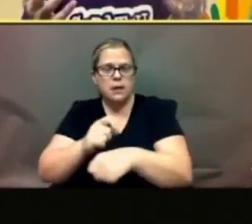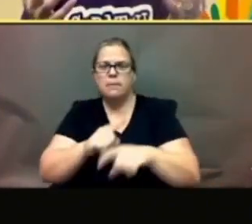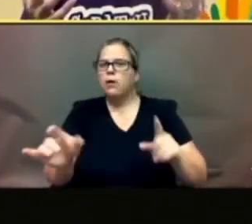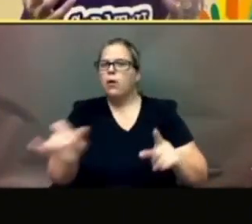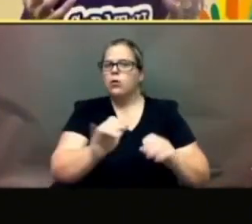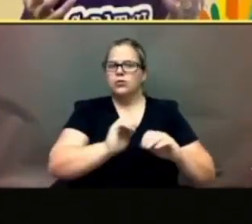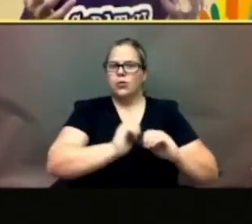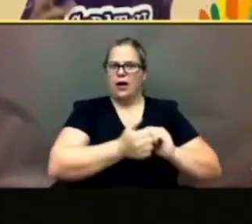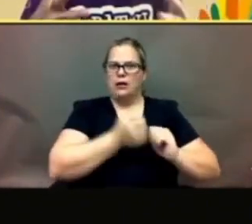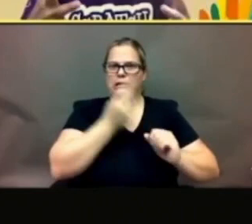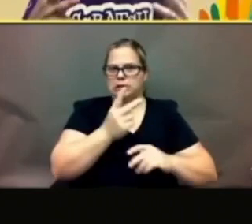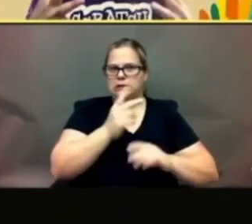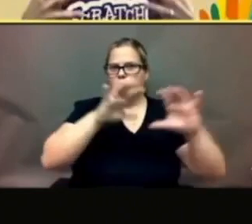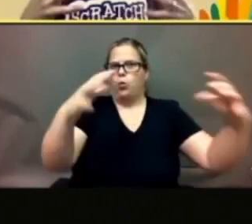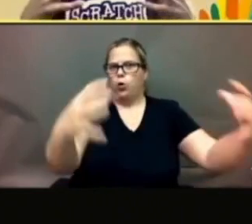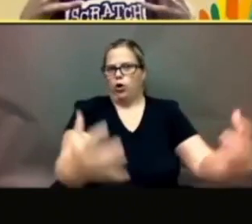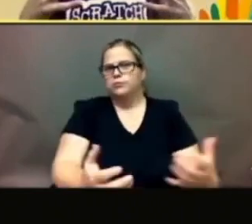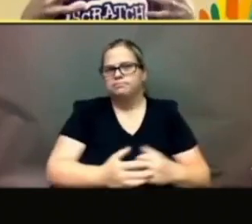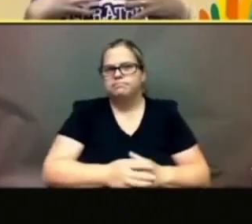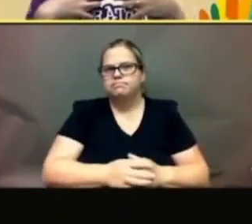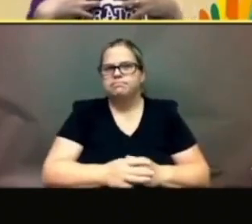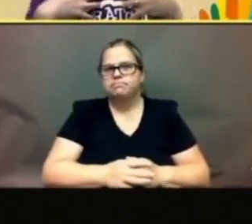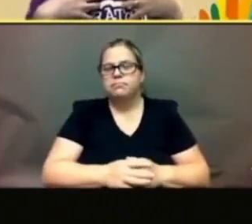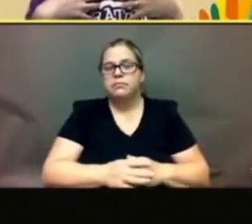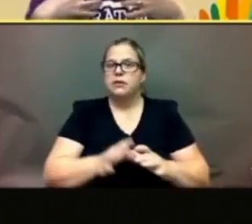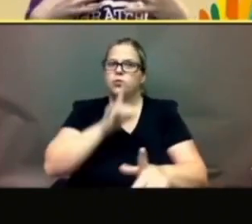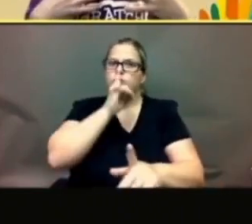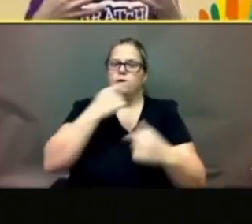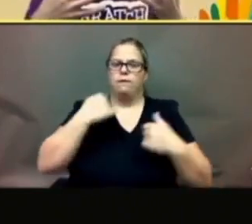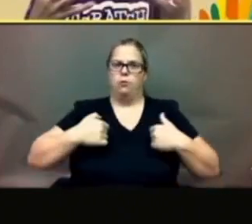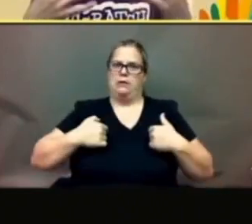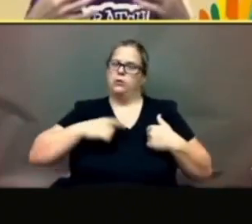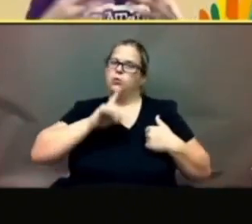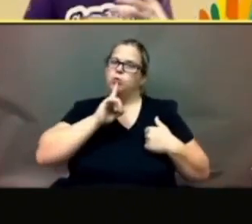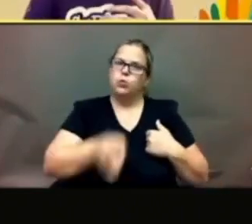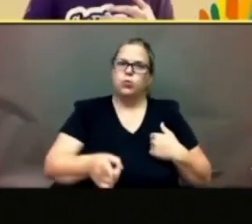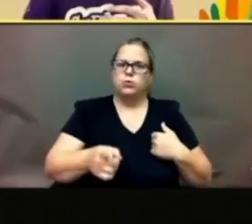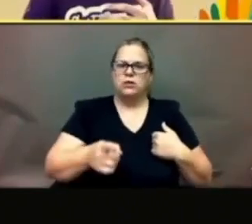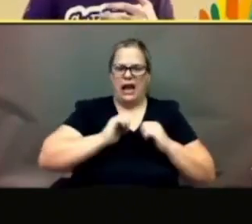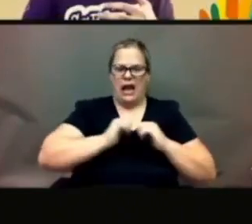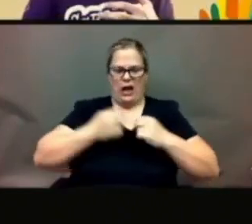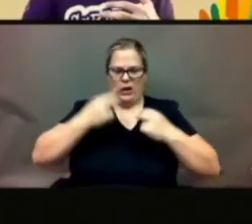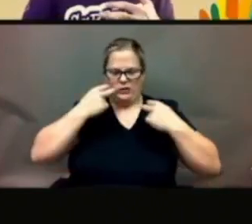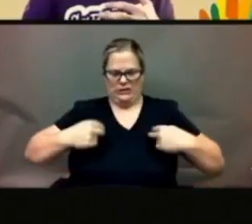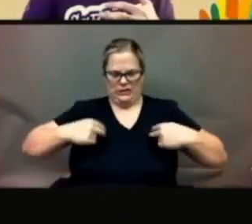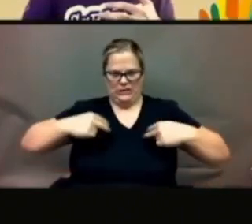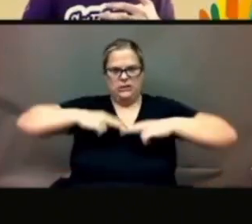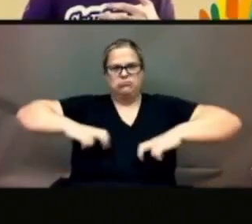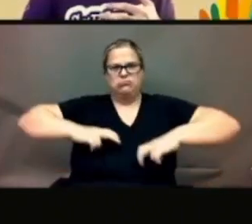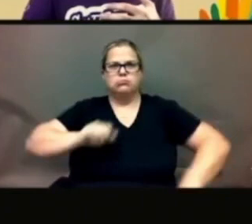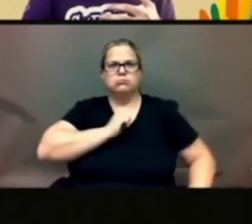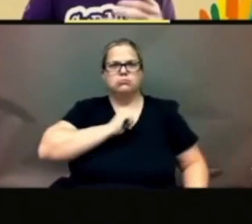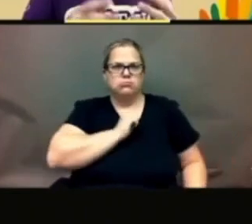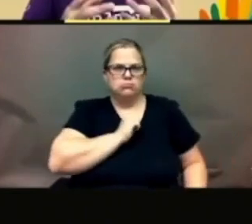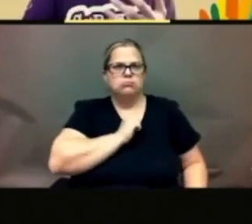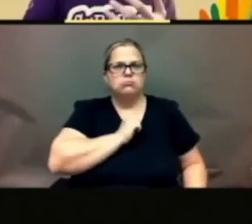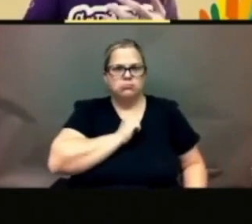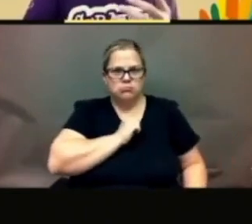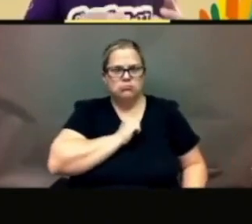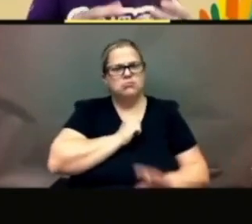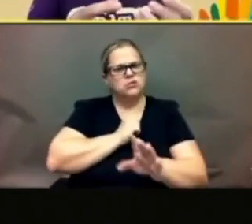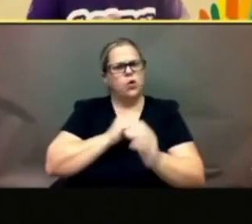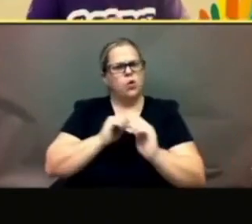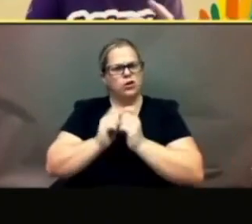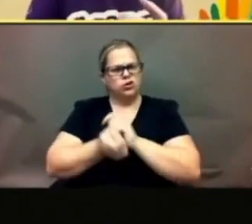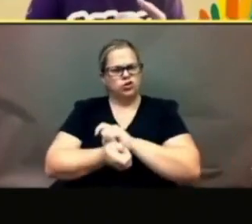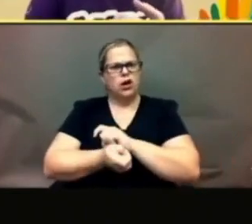world. And really, this is definitely true for me, how you see yourself. Hmm. You change maybe